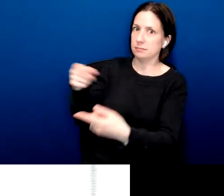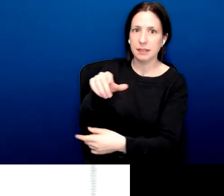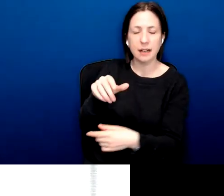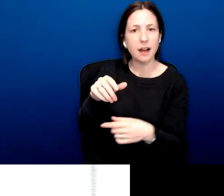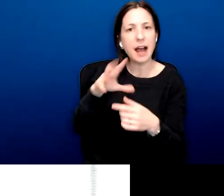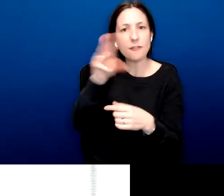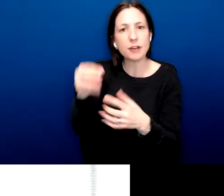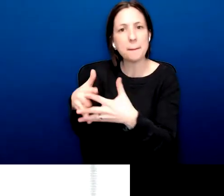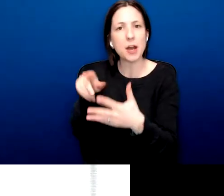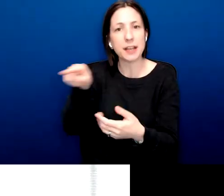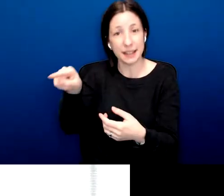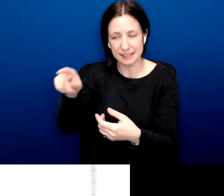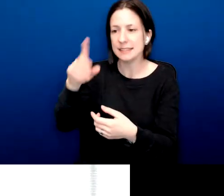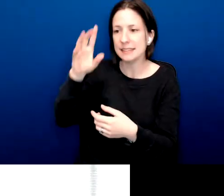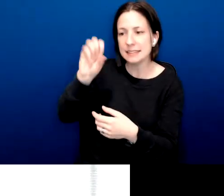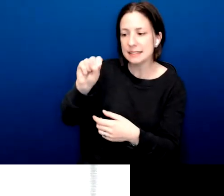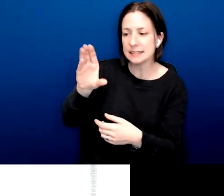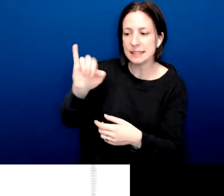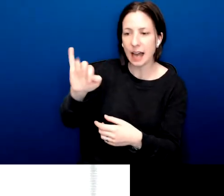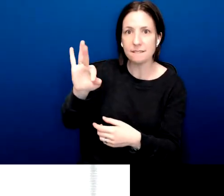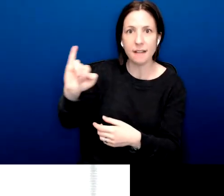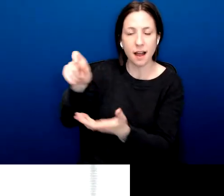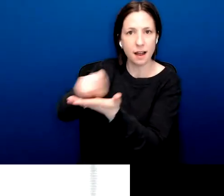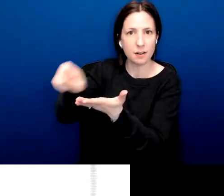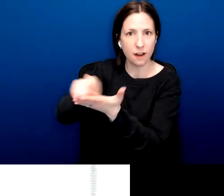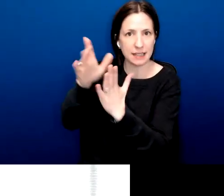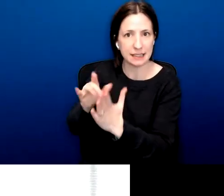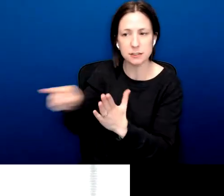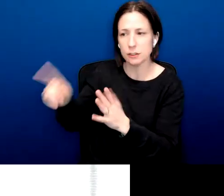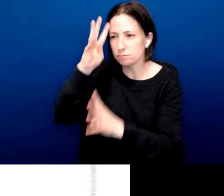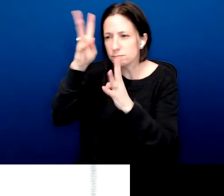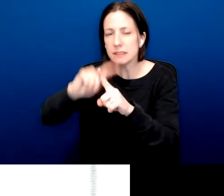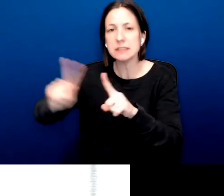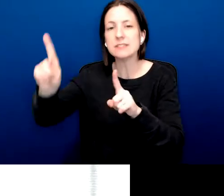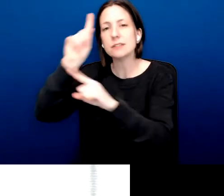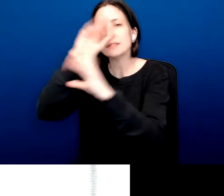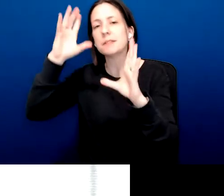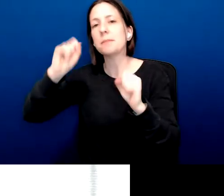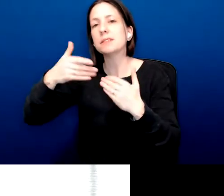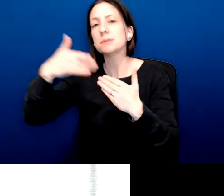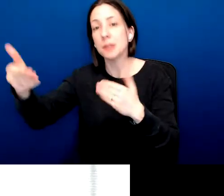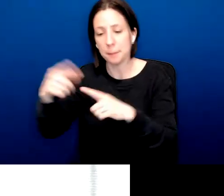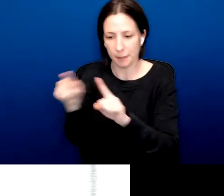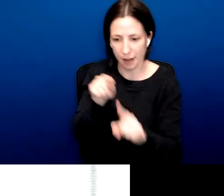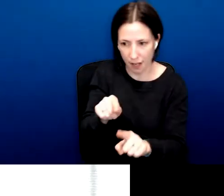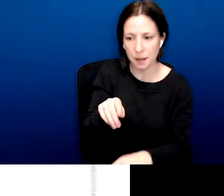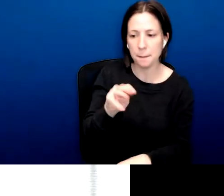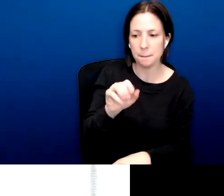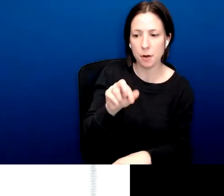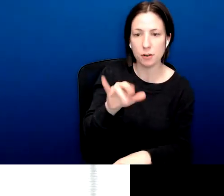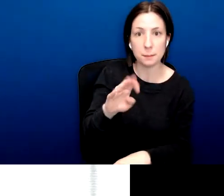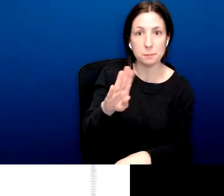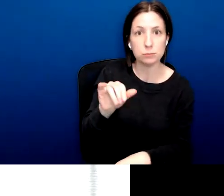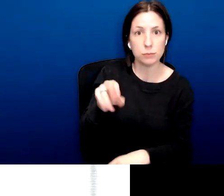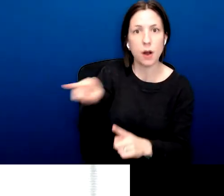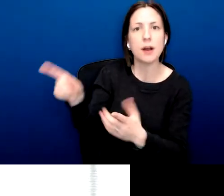use fiction to imagine and create alternative futures. And Adrienne Marie Brown took it a step further, stating that we make fiction that disrupts the